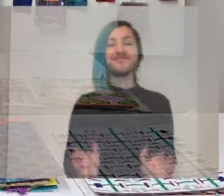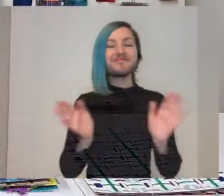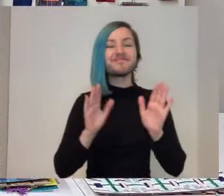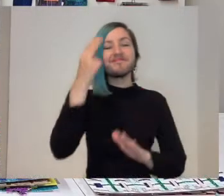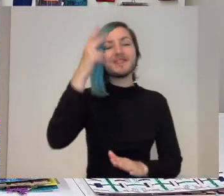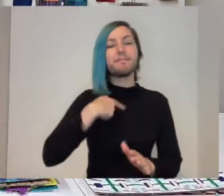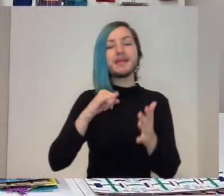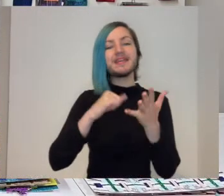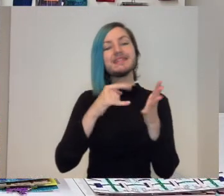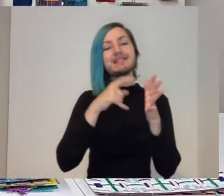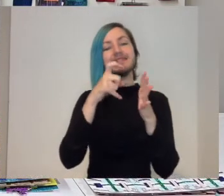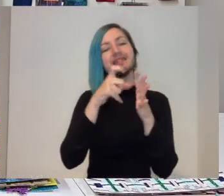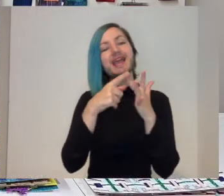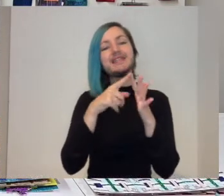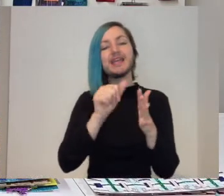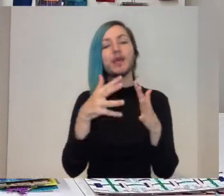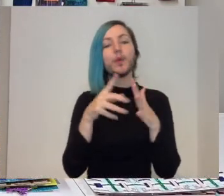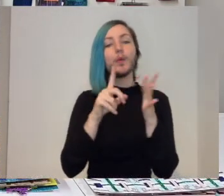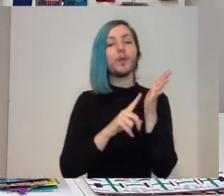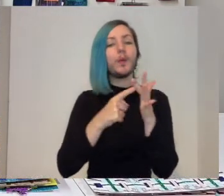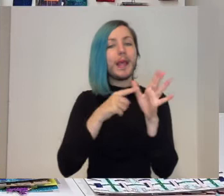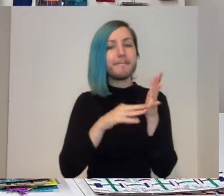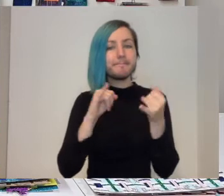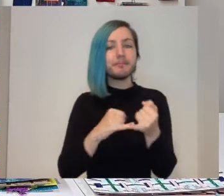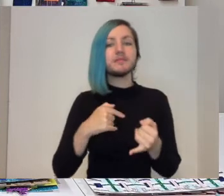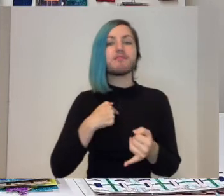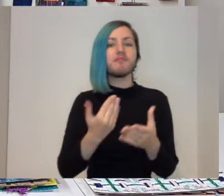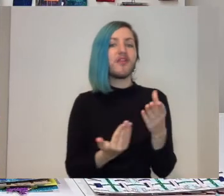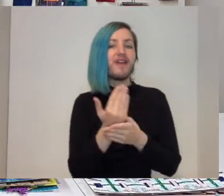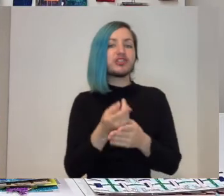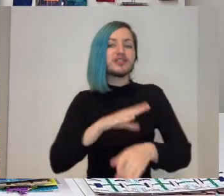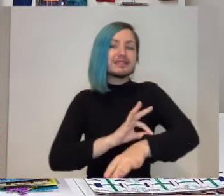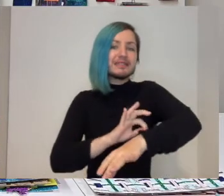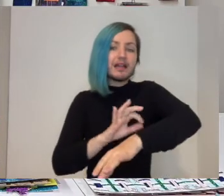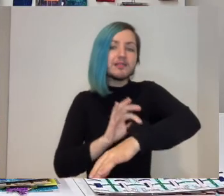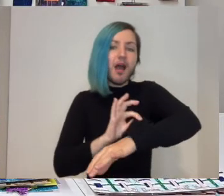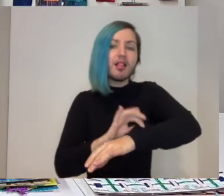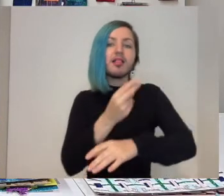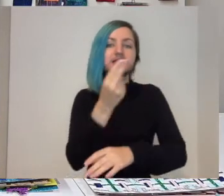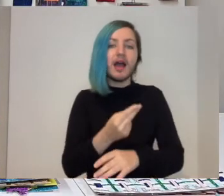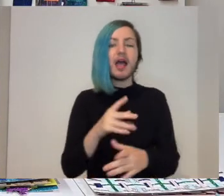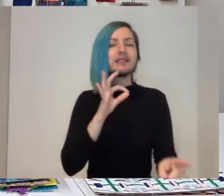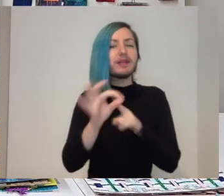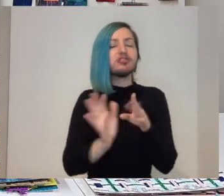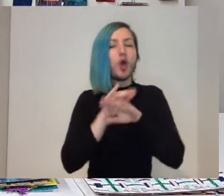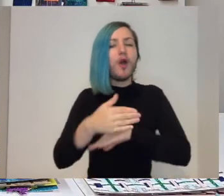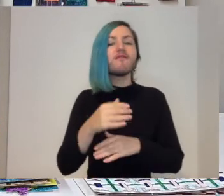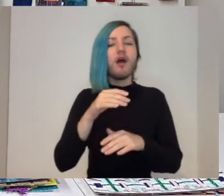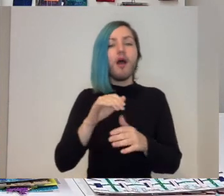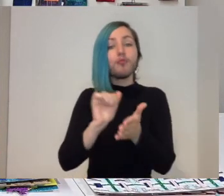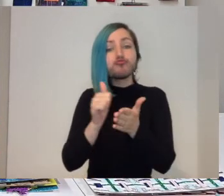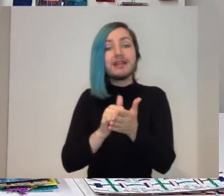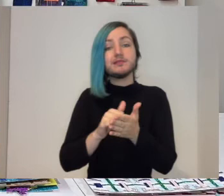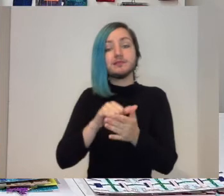Hi, I'm Sadie Williams and I'm a fashion and textile designer specialising in print and pattern and colour, and I'm really